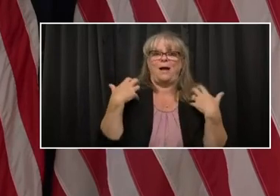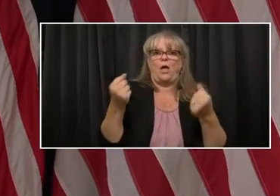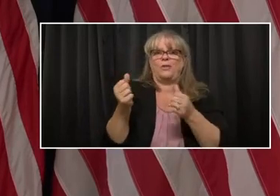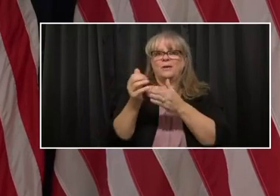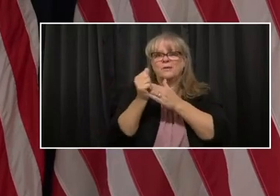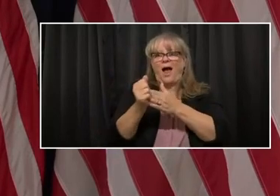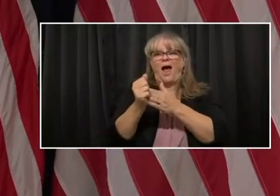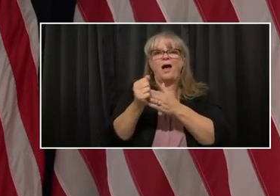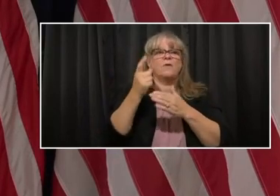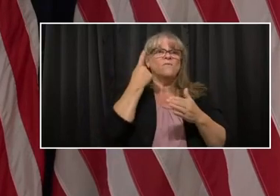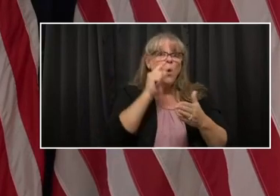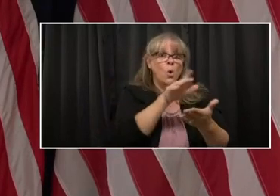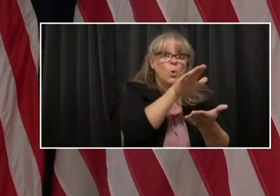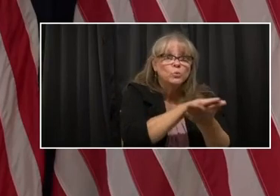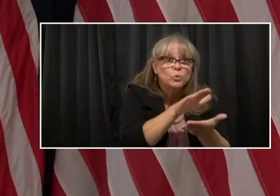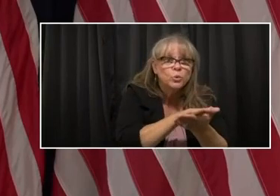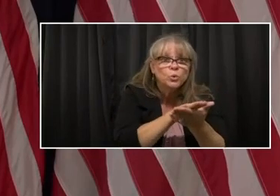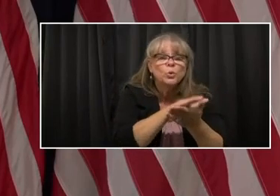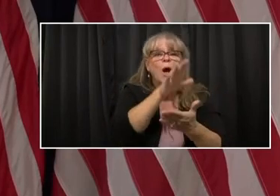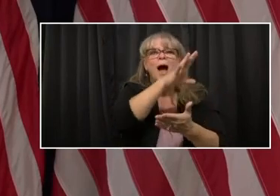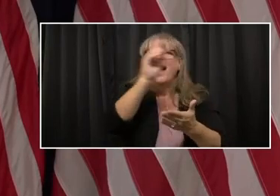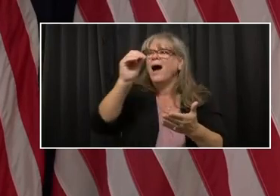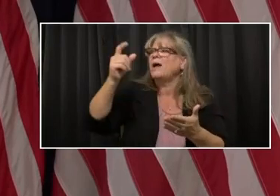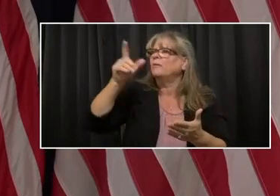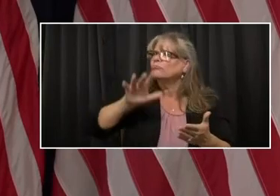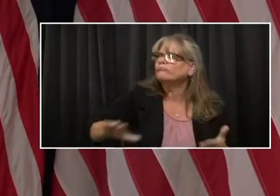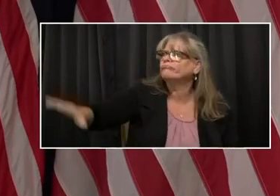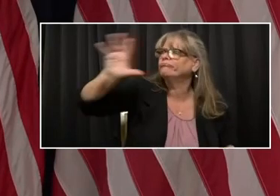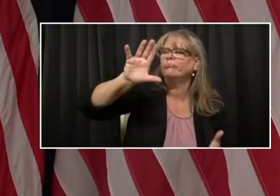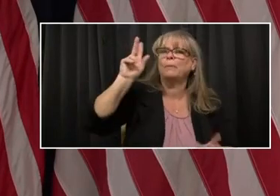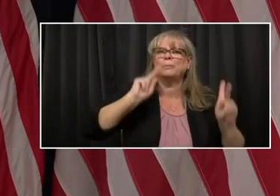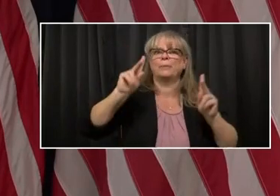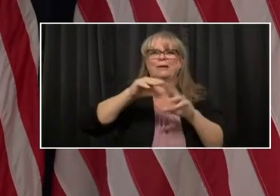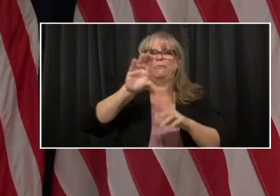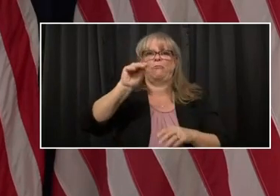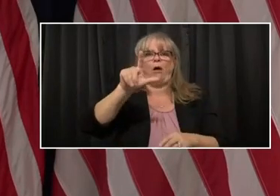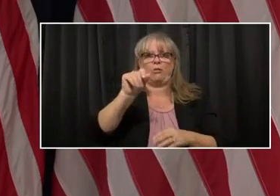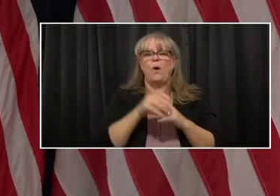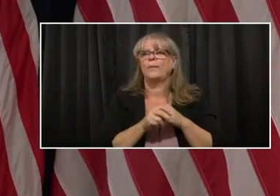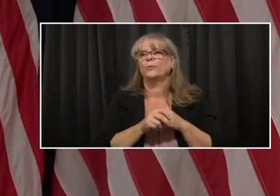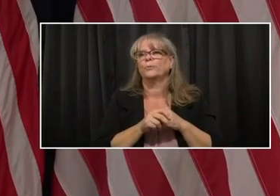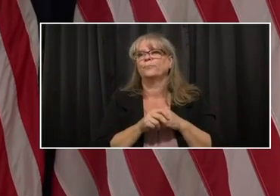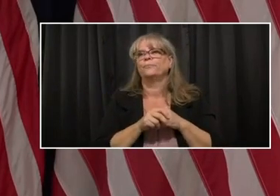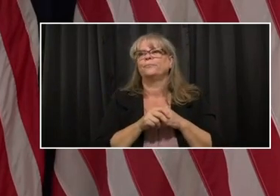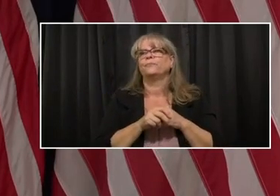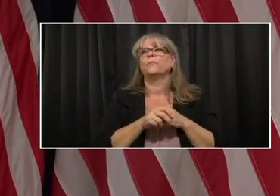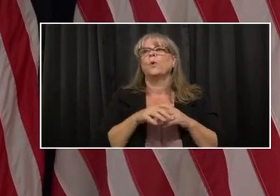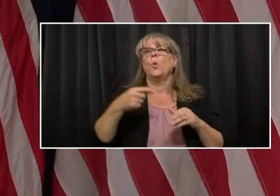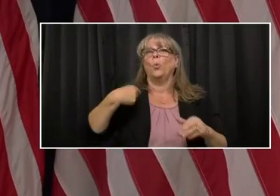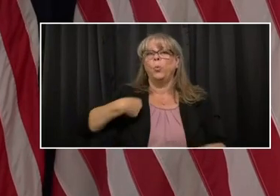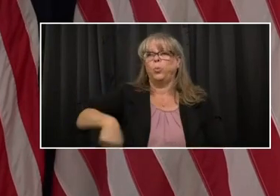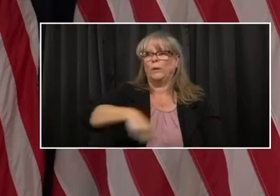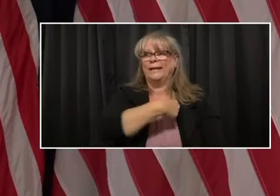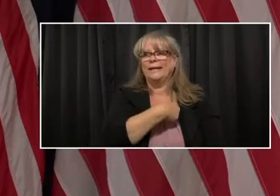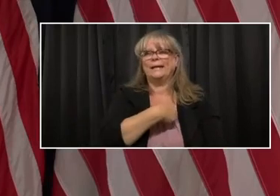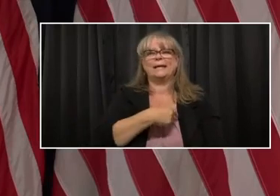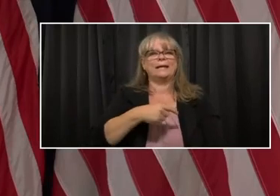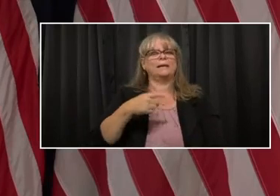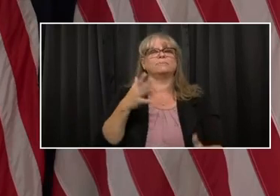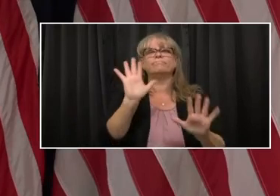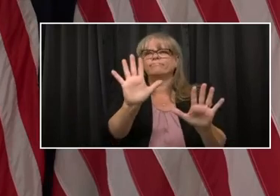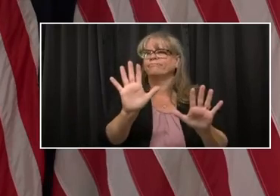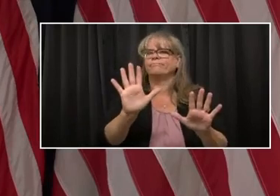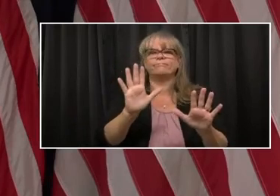other types of societal institutions, that they can do what they need to serve people the best. Now, in